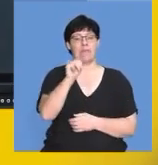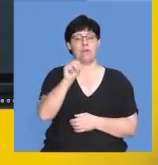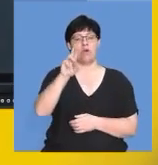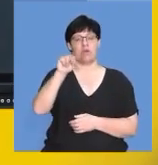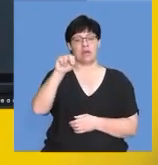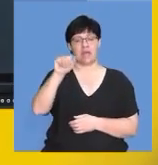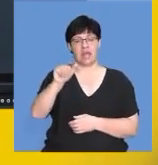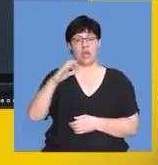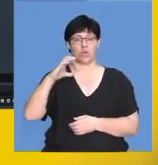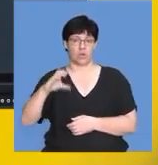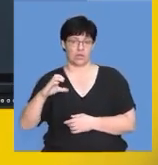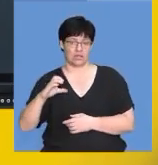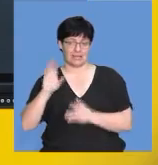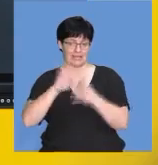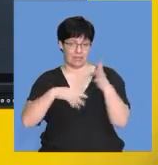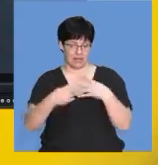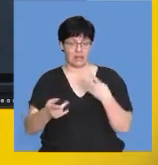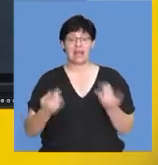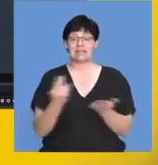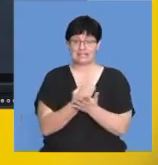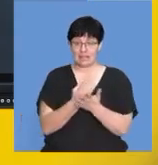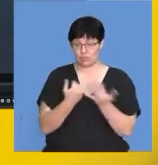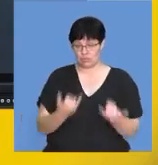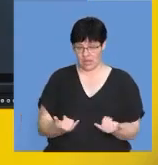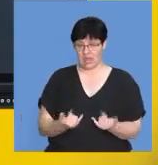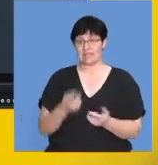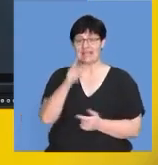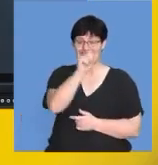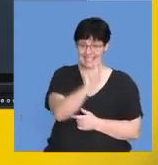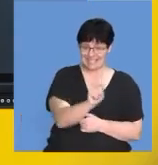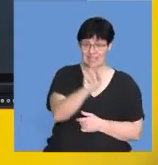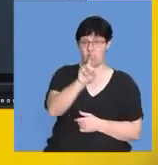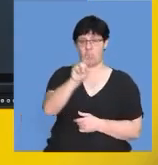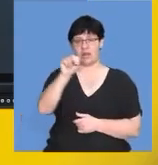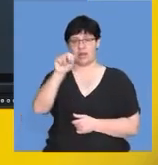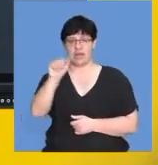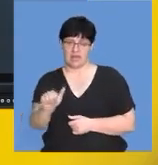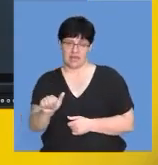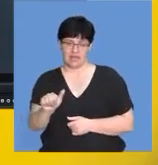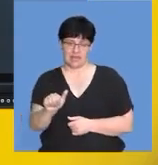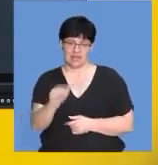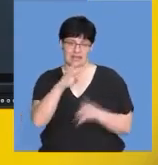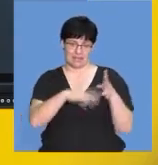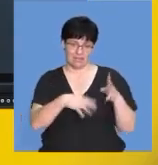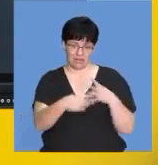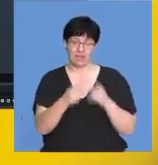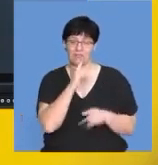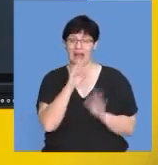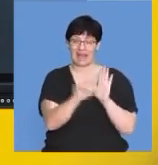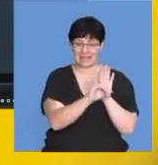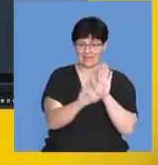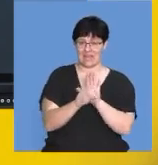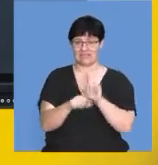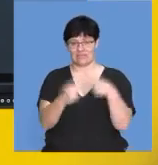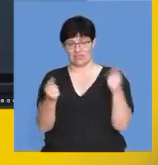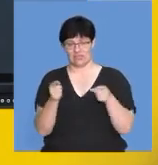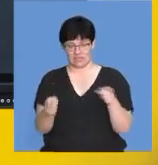codon table. In others, like we've done today, it's a tRNA codon table. So that's important to identify. Before you